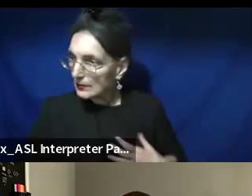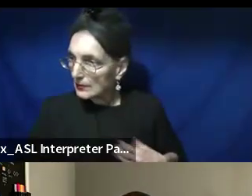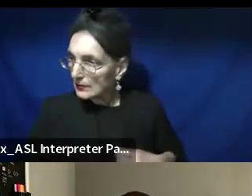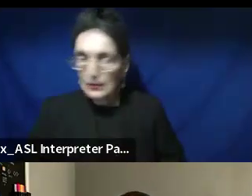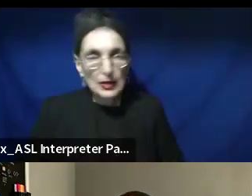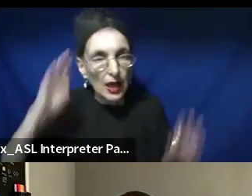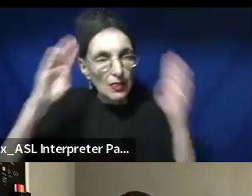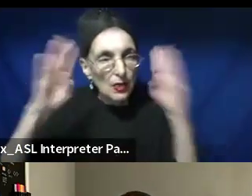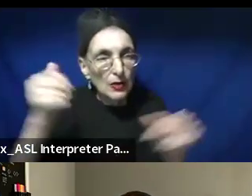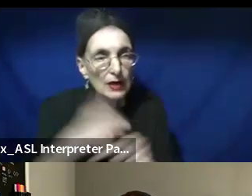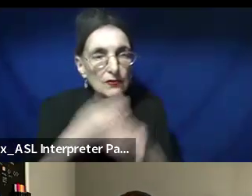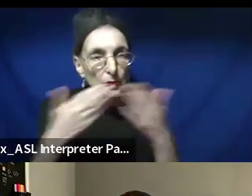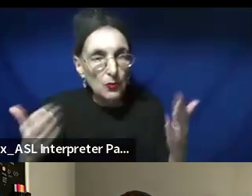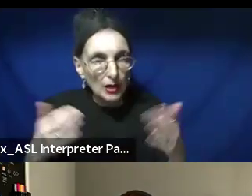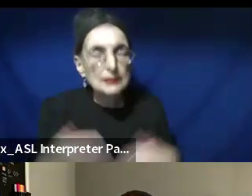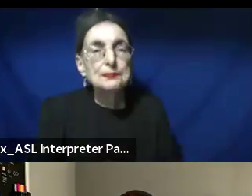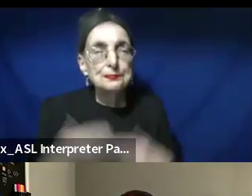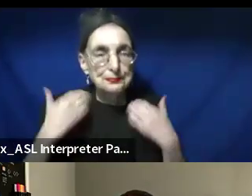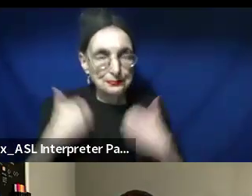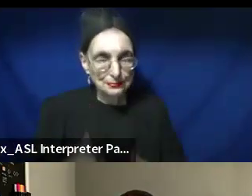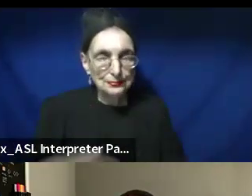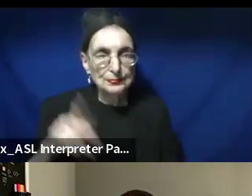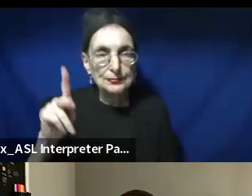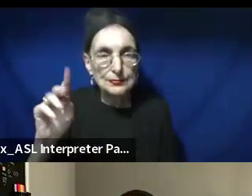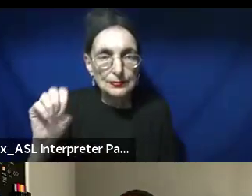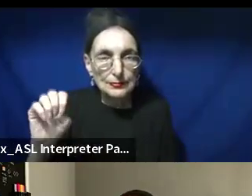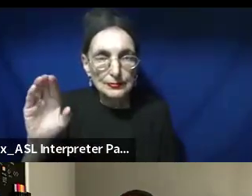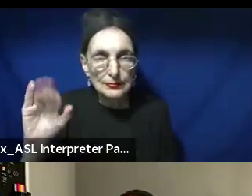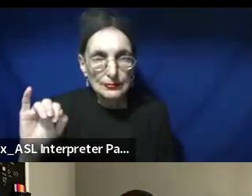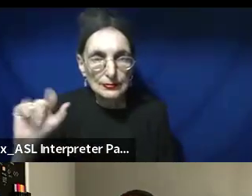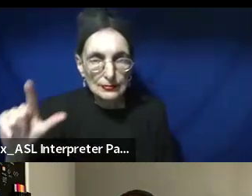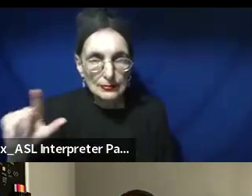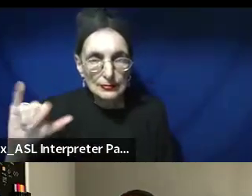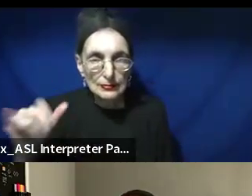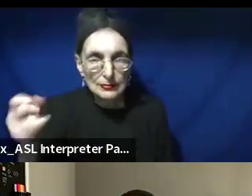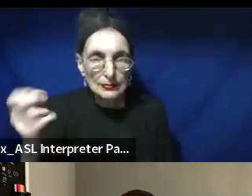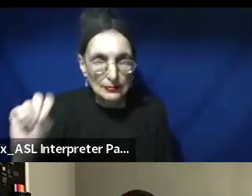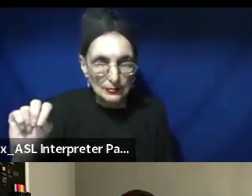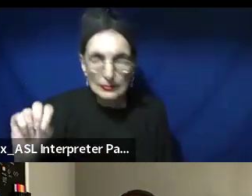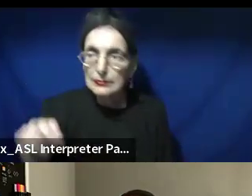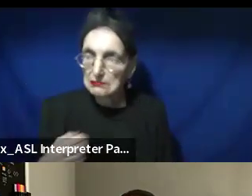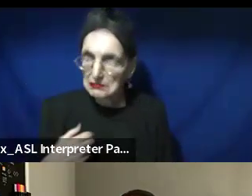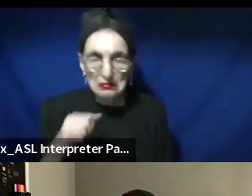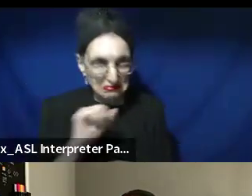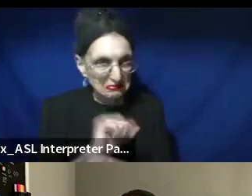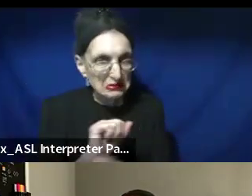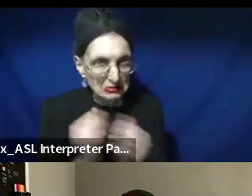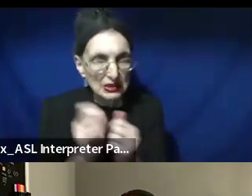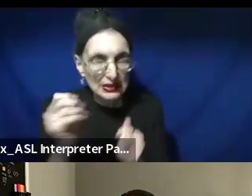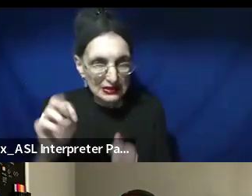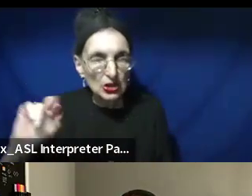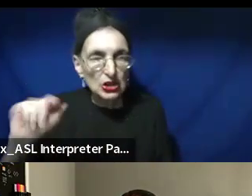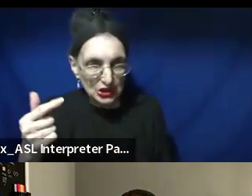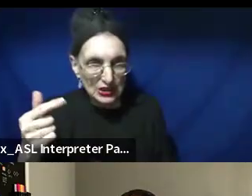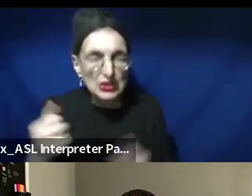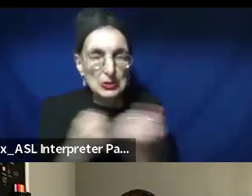hello everyone. My name is Kessel John, and I am with ERG, a contractor supporting this effort, and I will be your Zoom